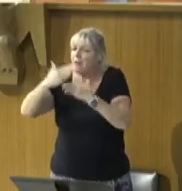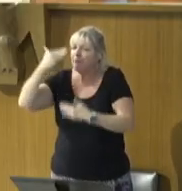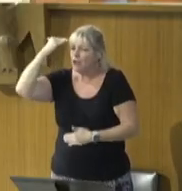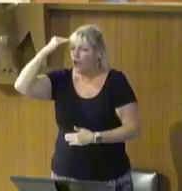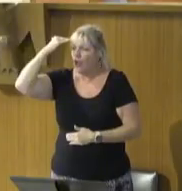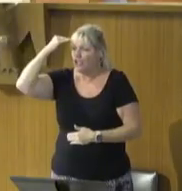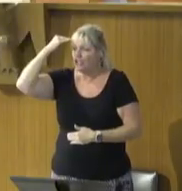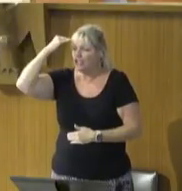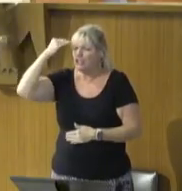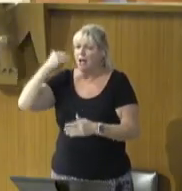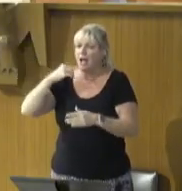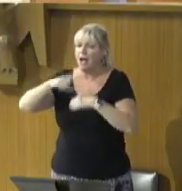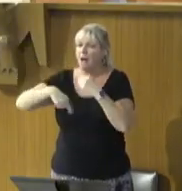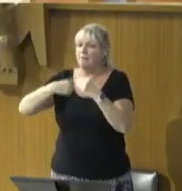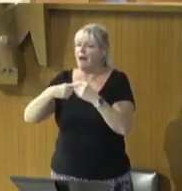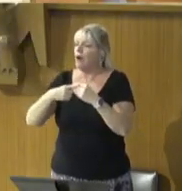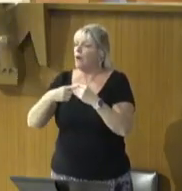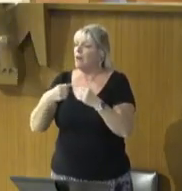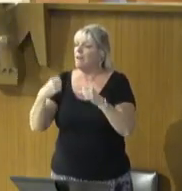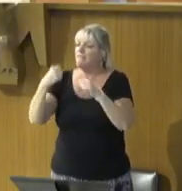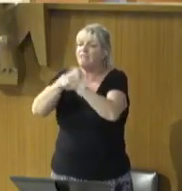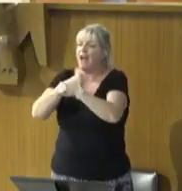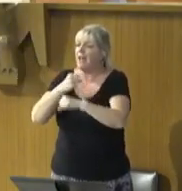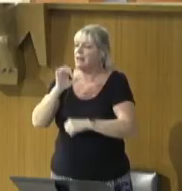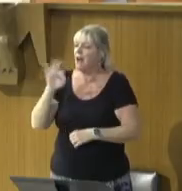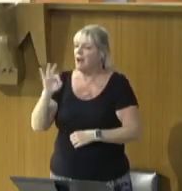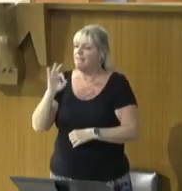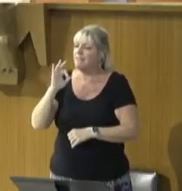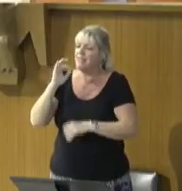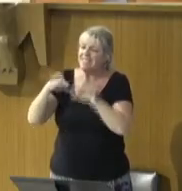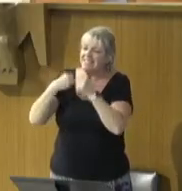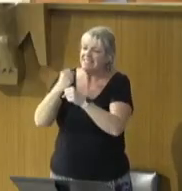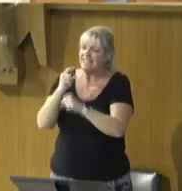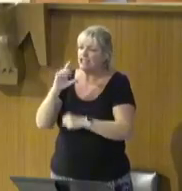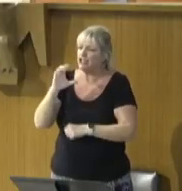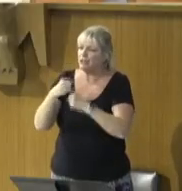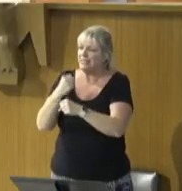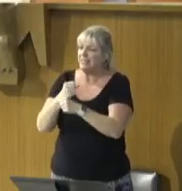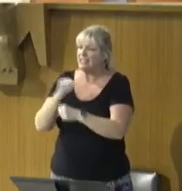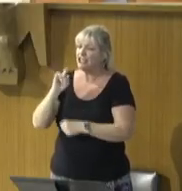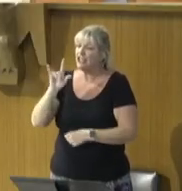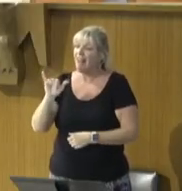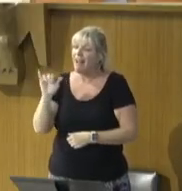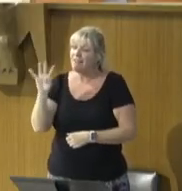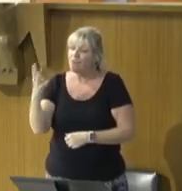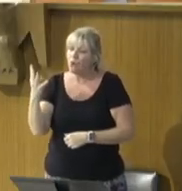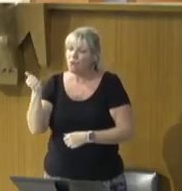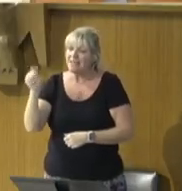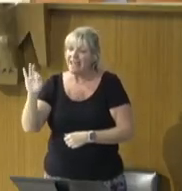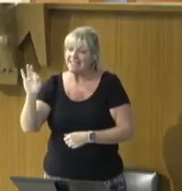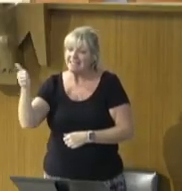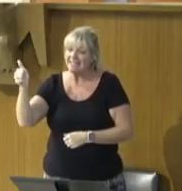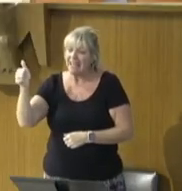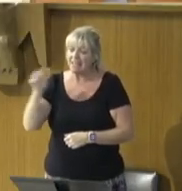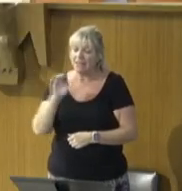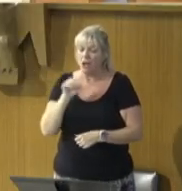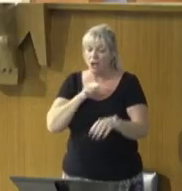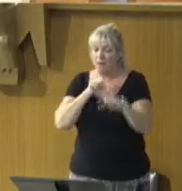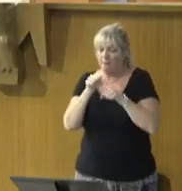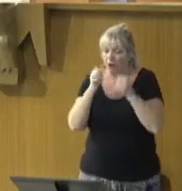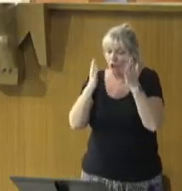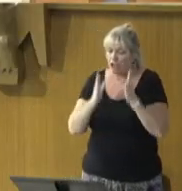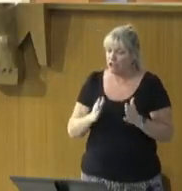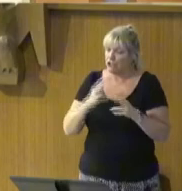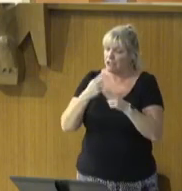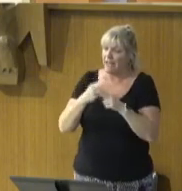time the Fight of the Century on July 4th, 1910. A boxer by the name of